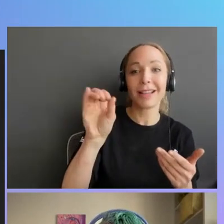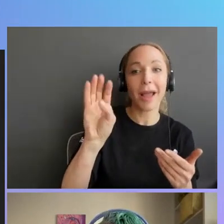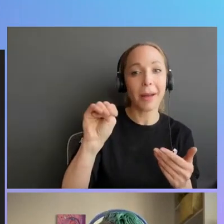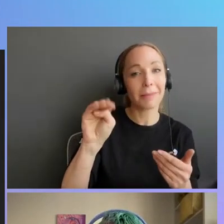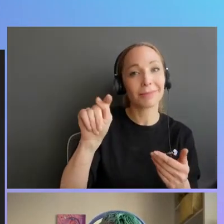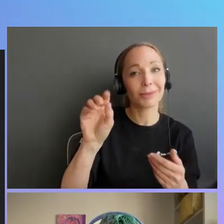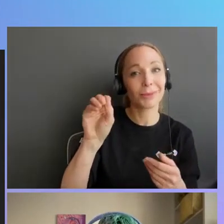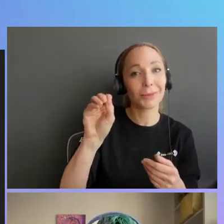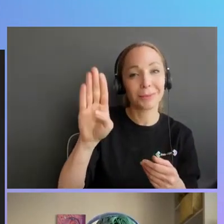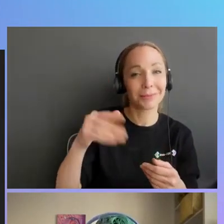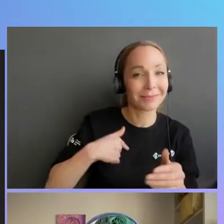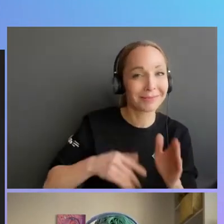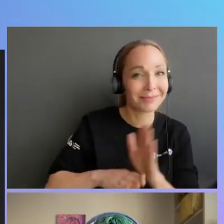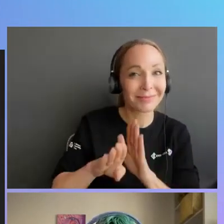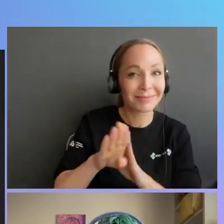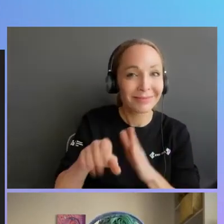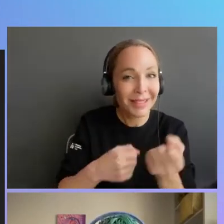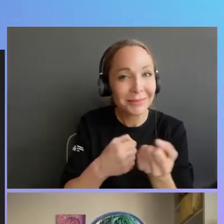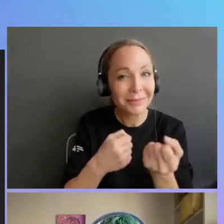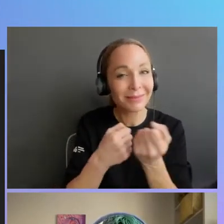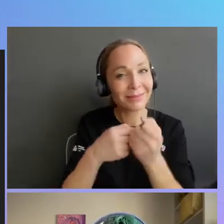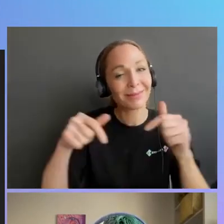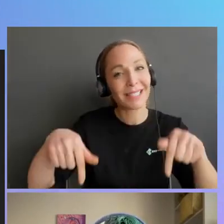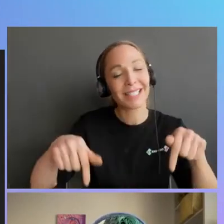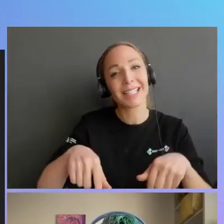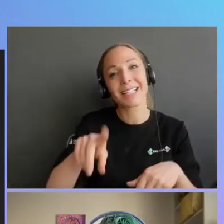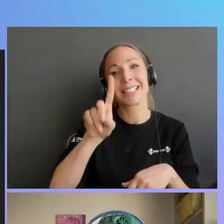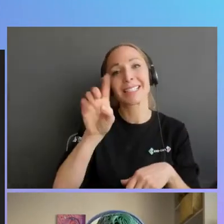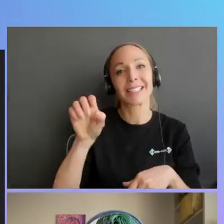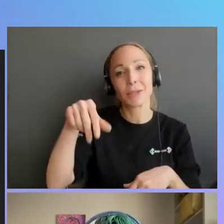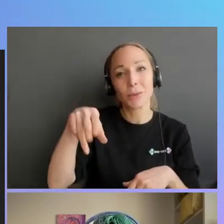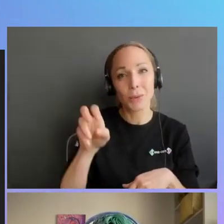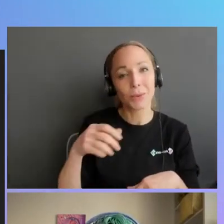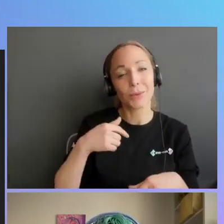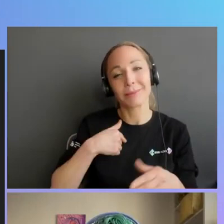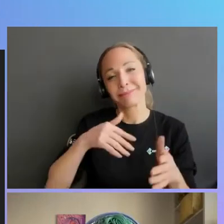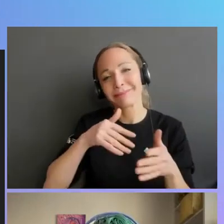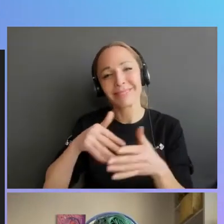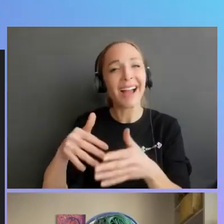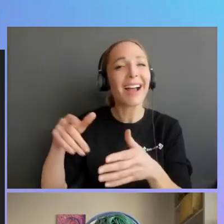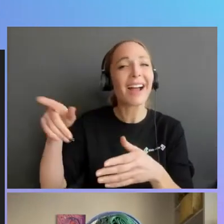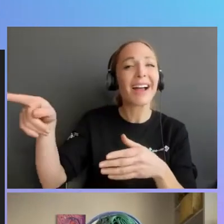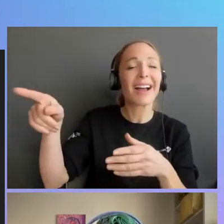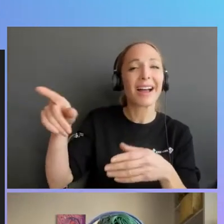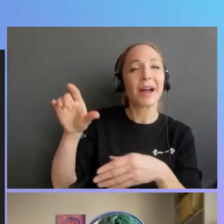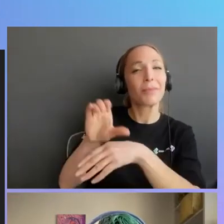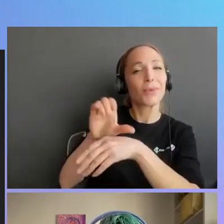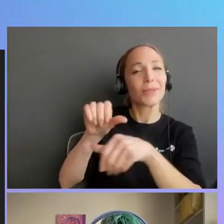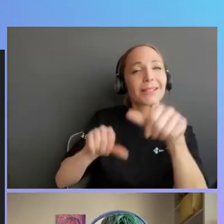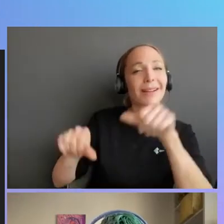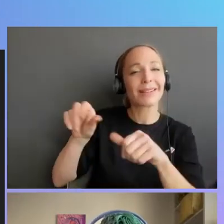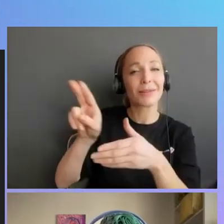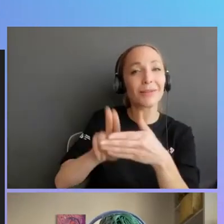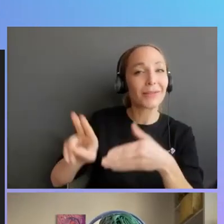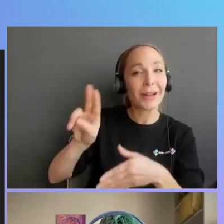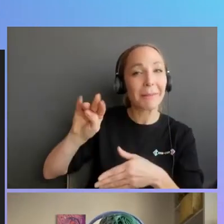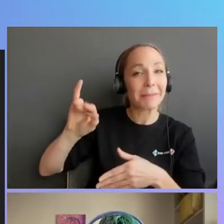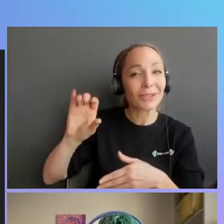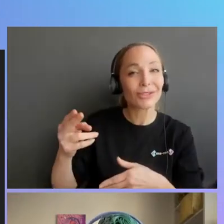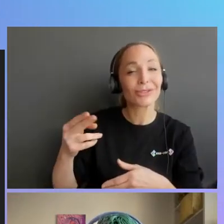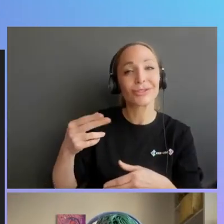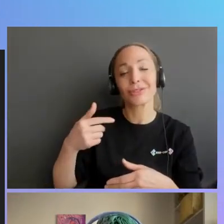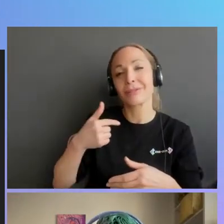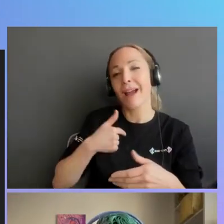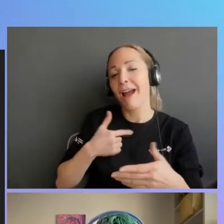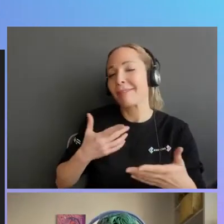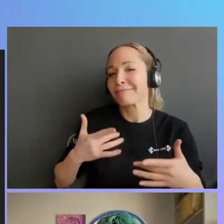here at Deque. I studied computer science at the University of Michigan, where I had the opportunity to be on a project team where we